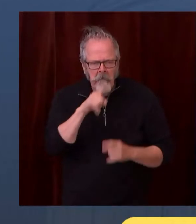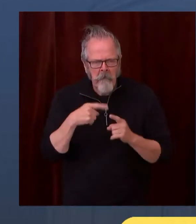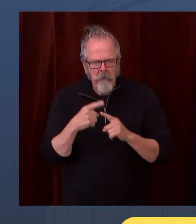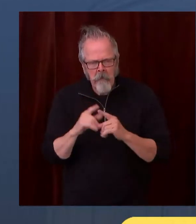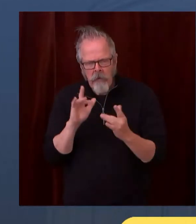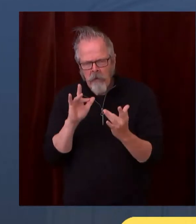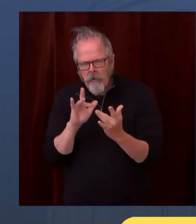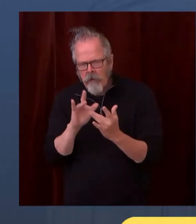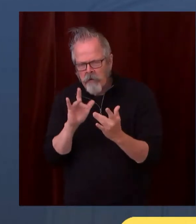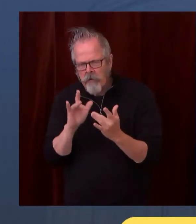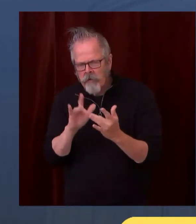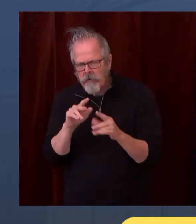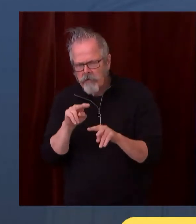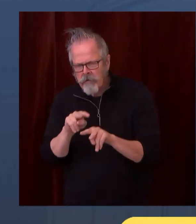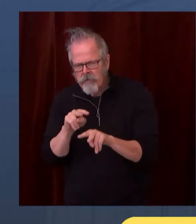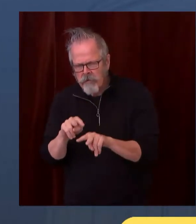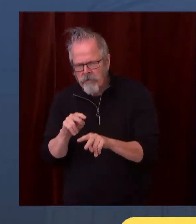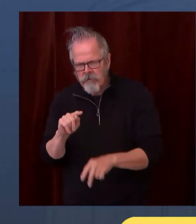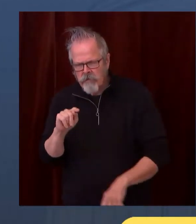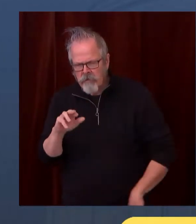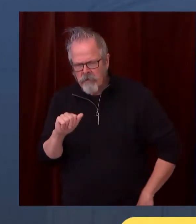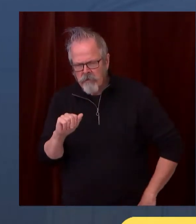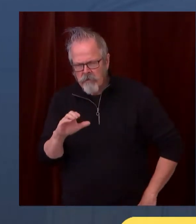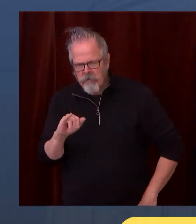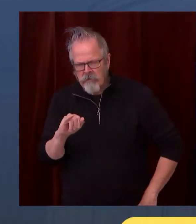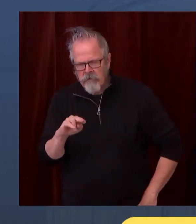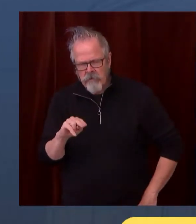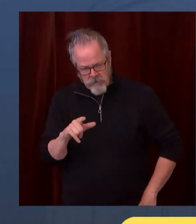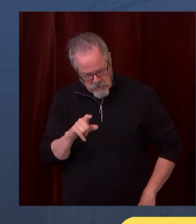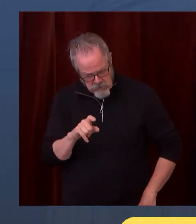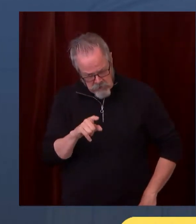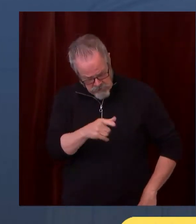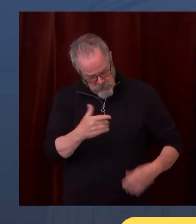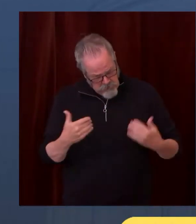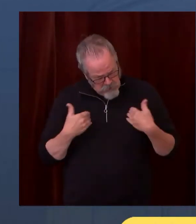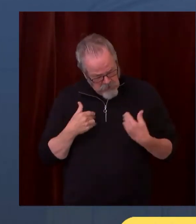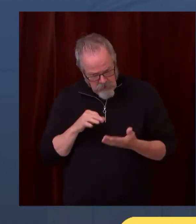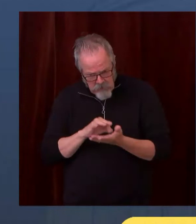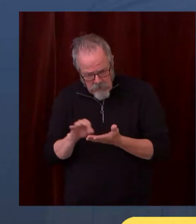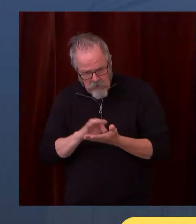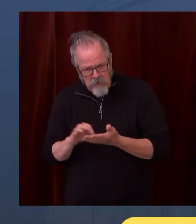performance metrics you can share at this point? And if not, why? John, you want to talk about that?